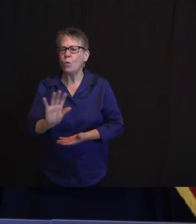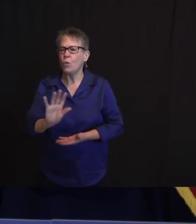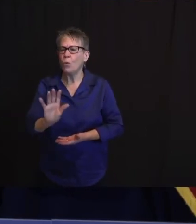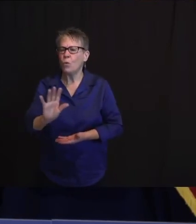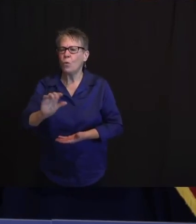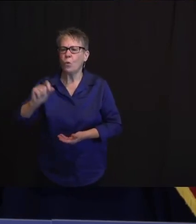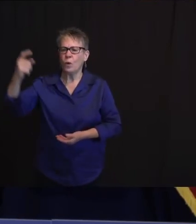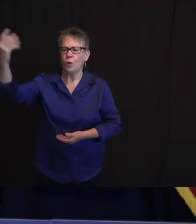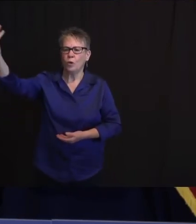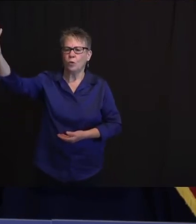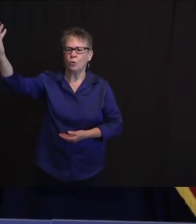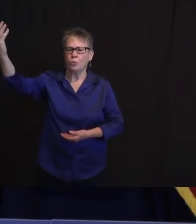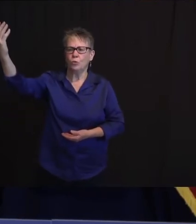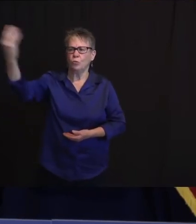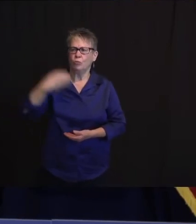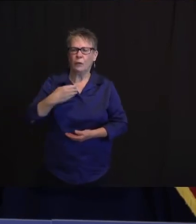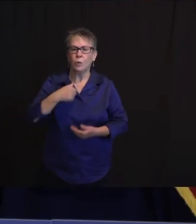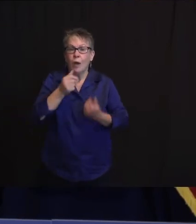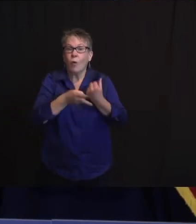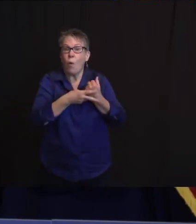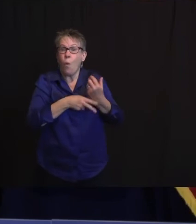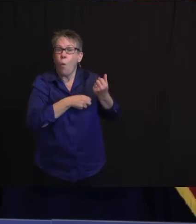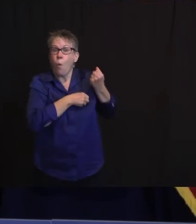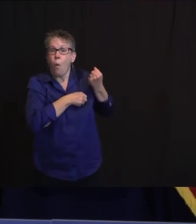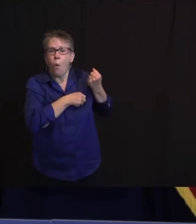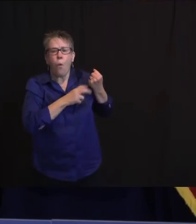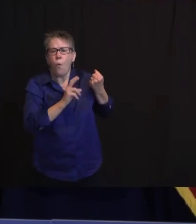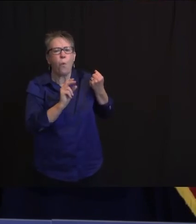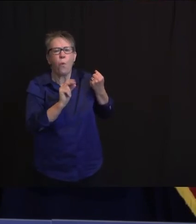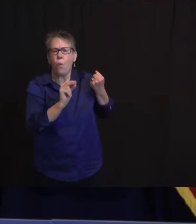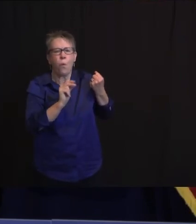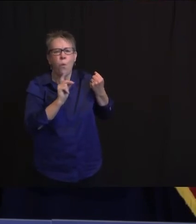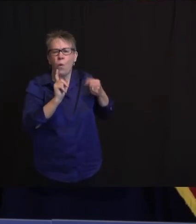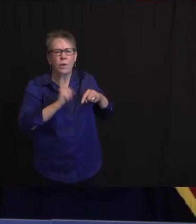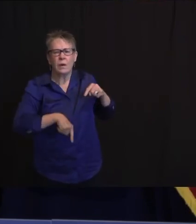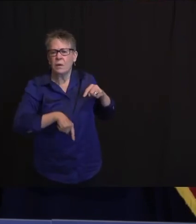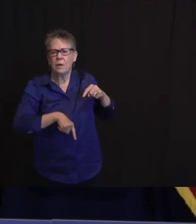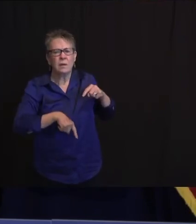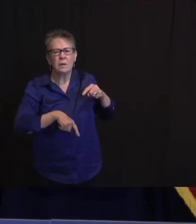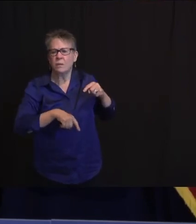of the vaccines at the state level. It all goes directly to the vaccine sites.